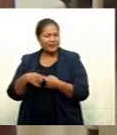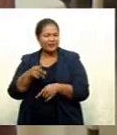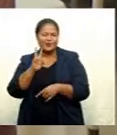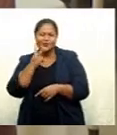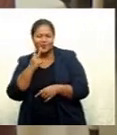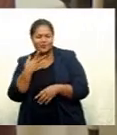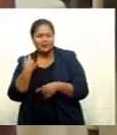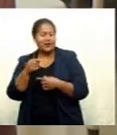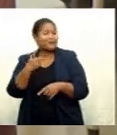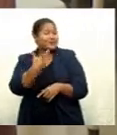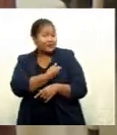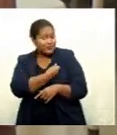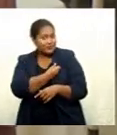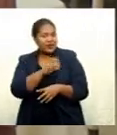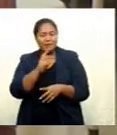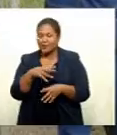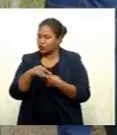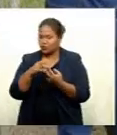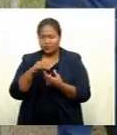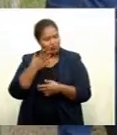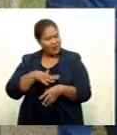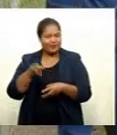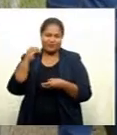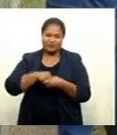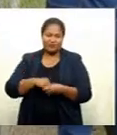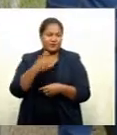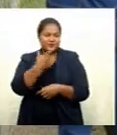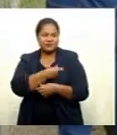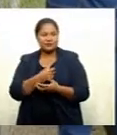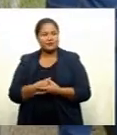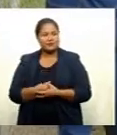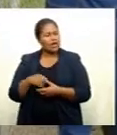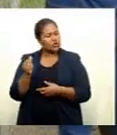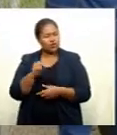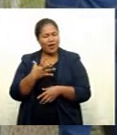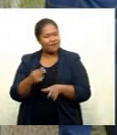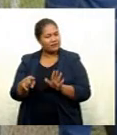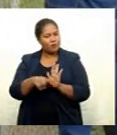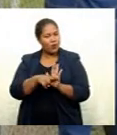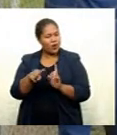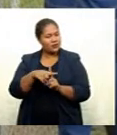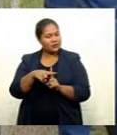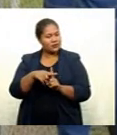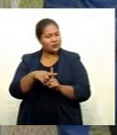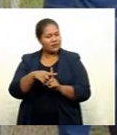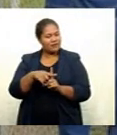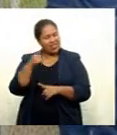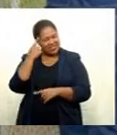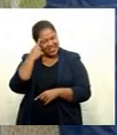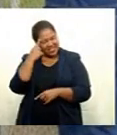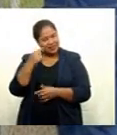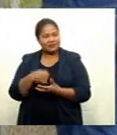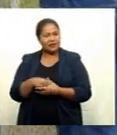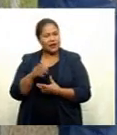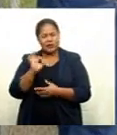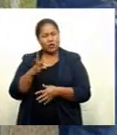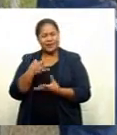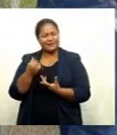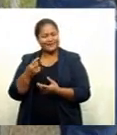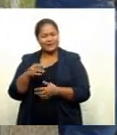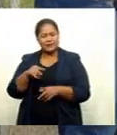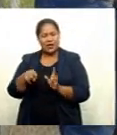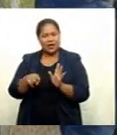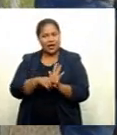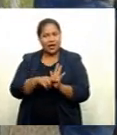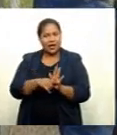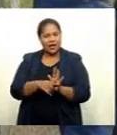and chose to get vaccinated. To think positive thinking. Negative thinking we don't take you long way. Positive thinking